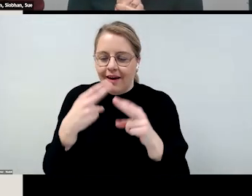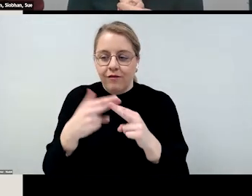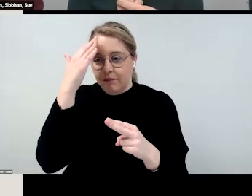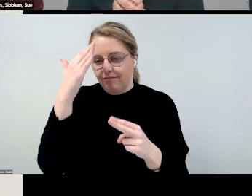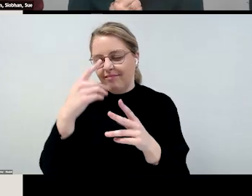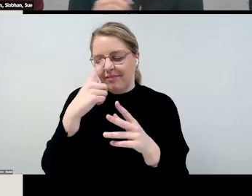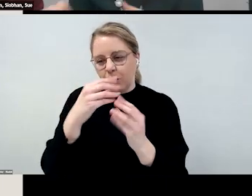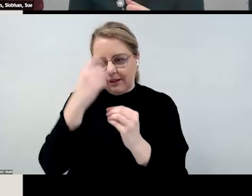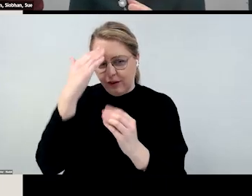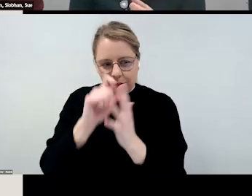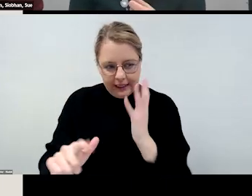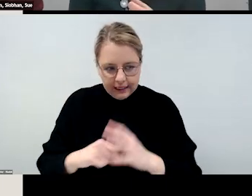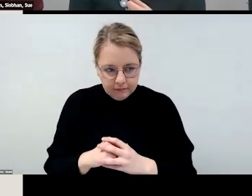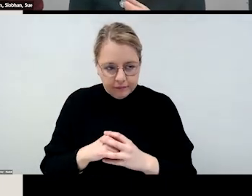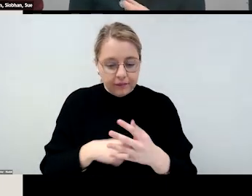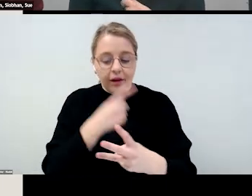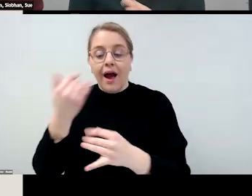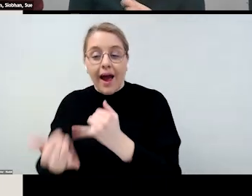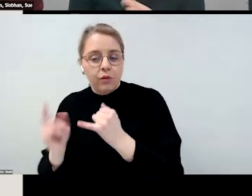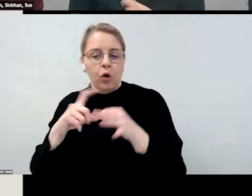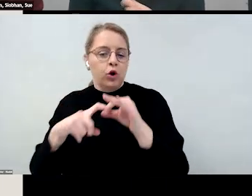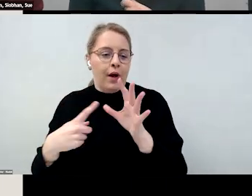be some time left for questions and answers.